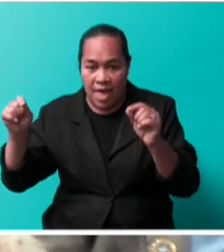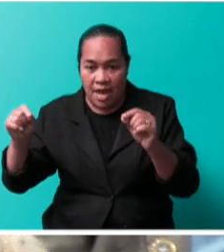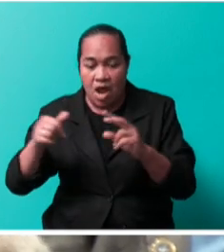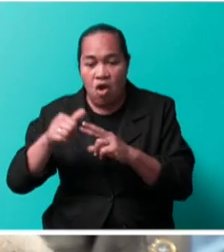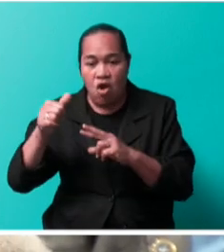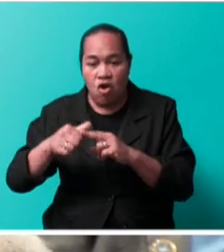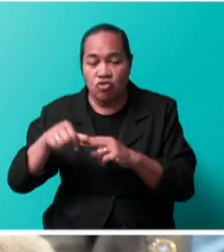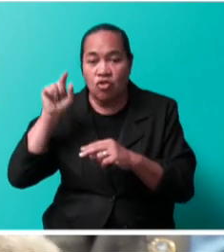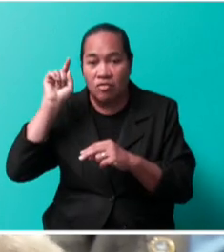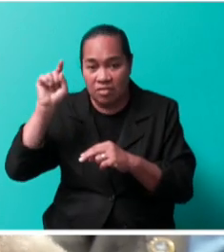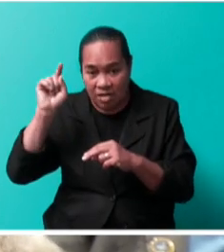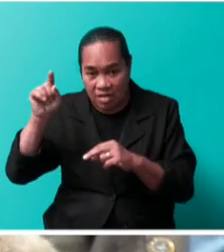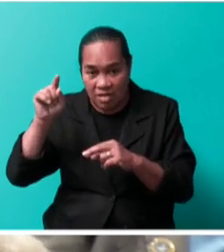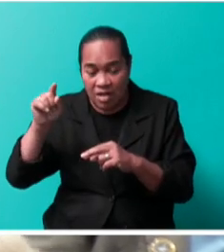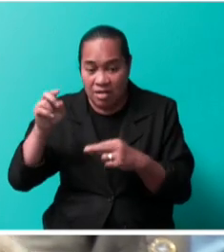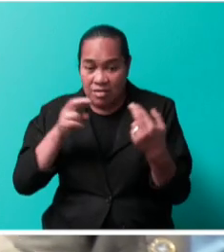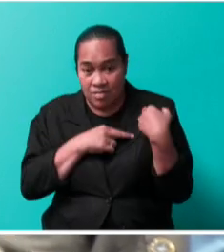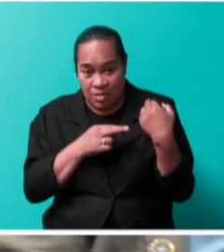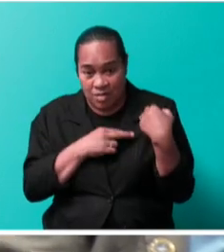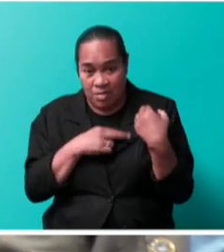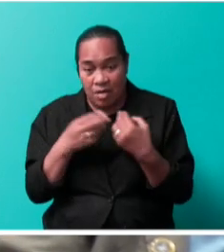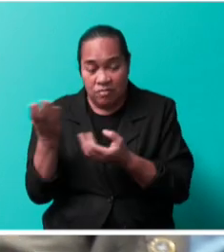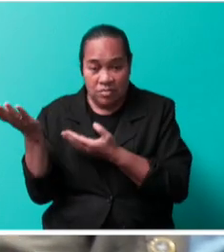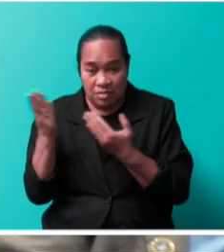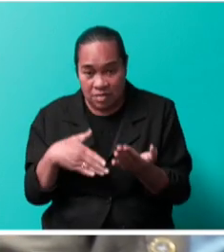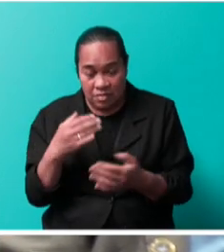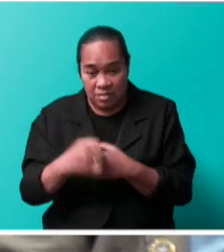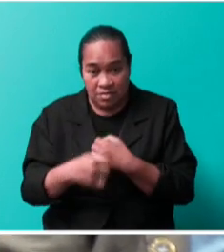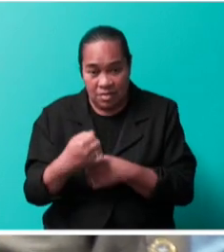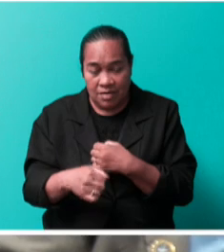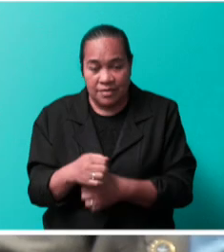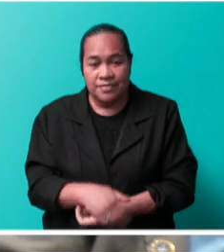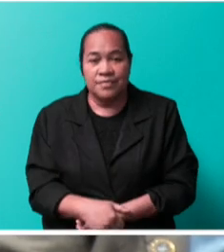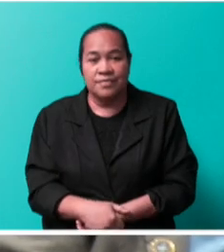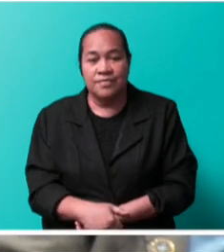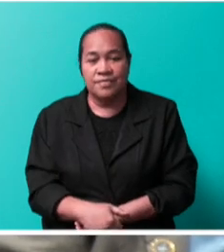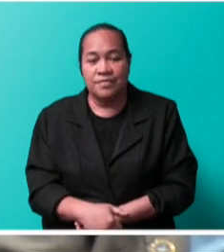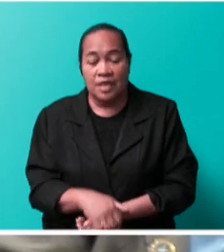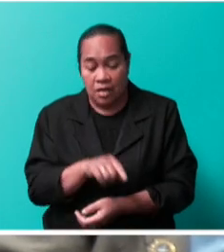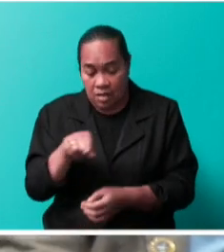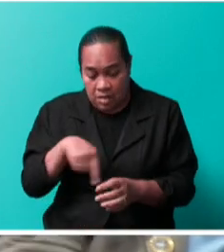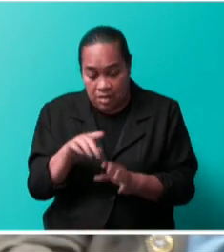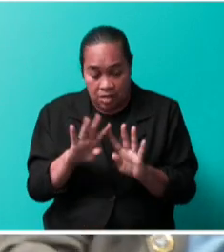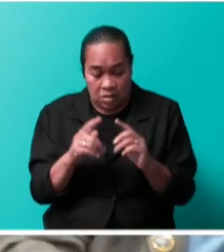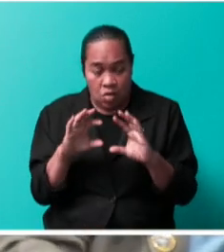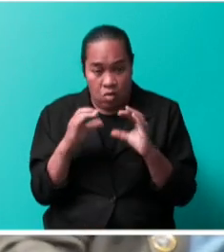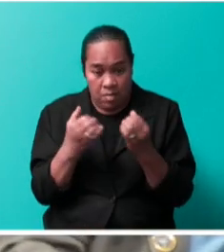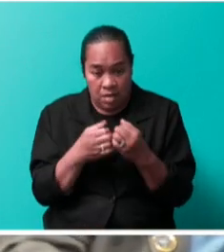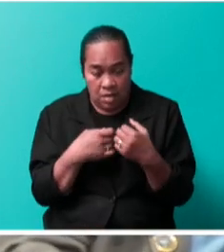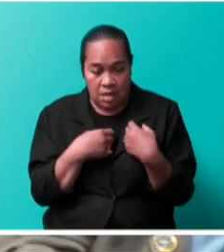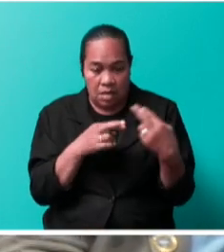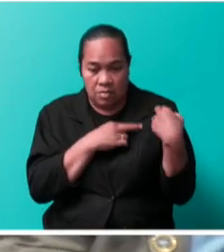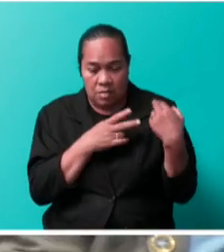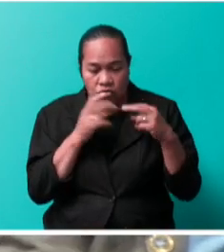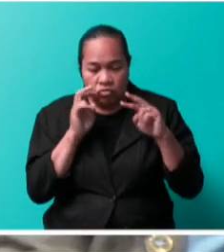appointed agent for the ICS. And this committee is tasked to oversee the implementation of the